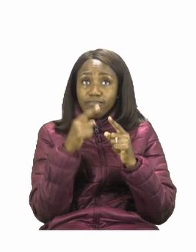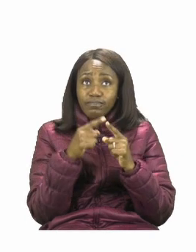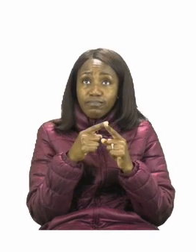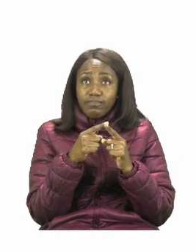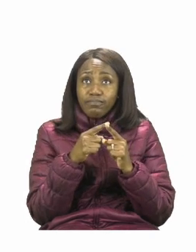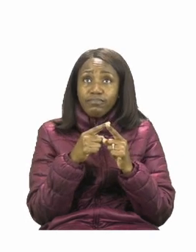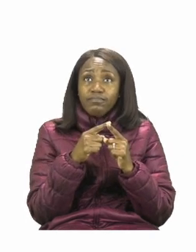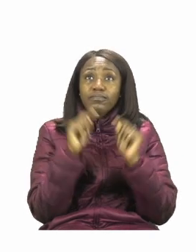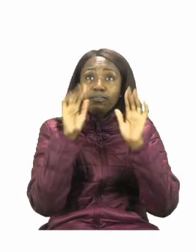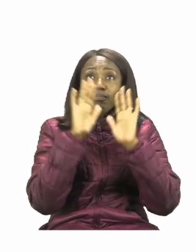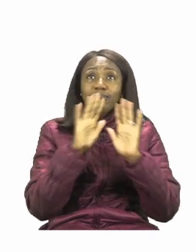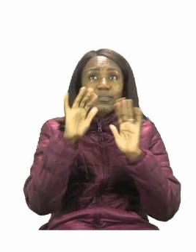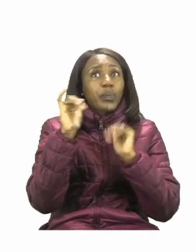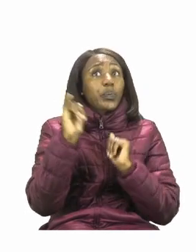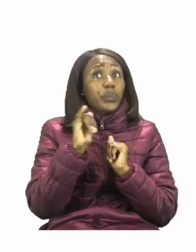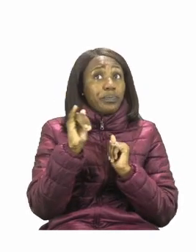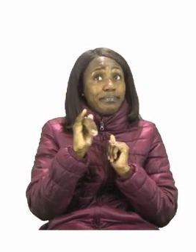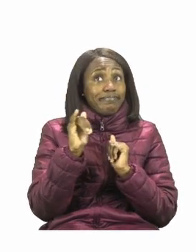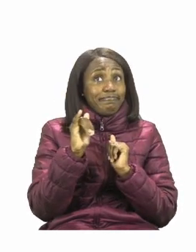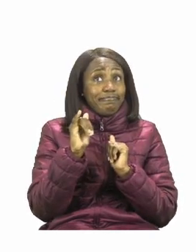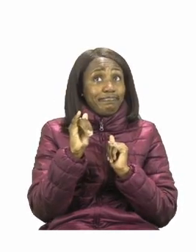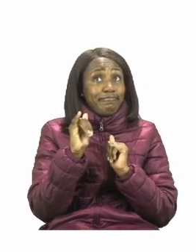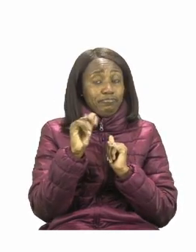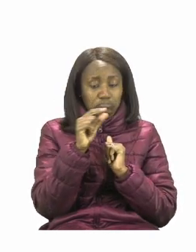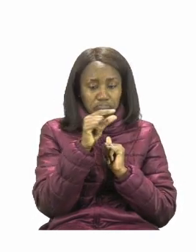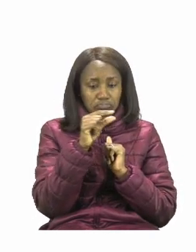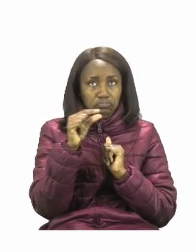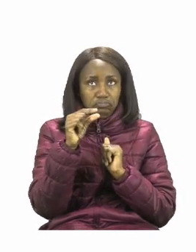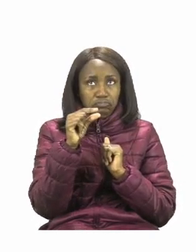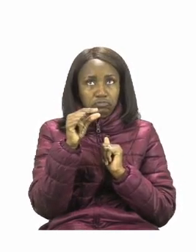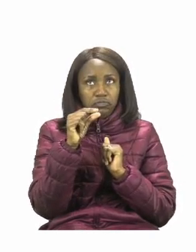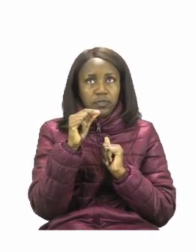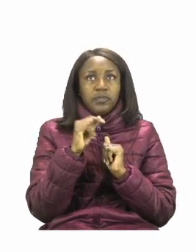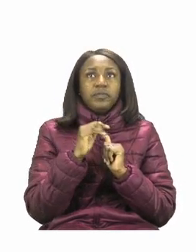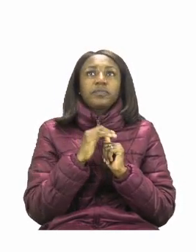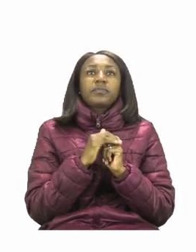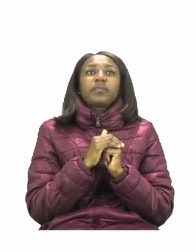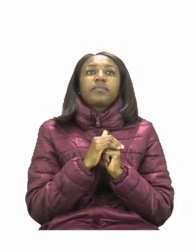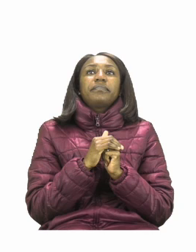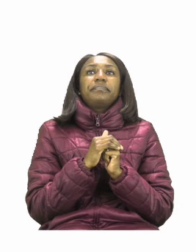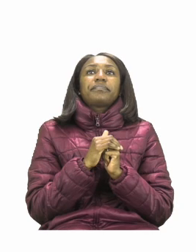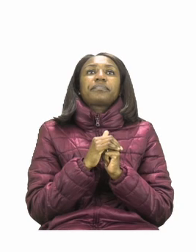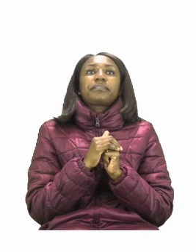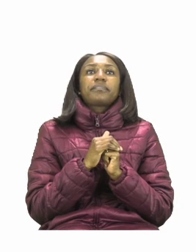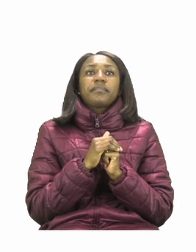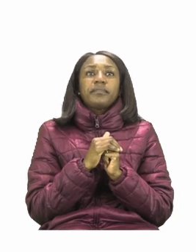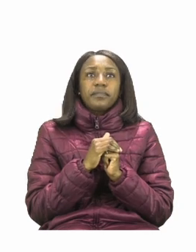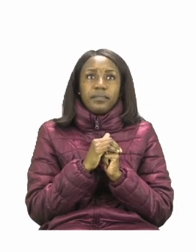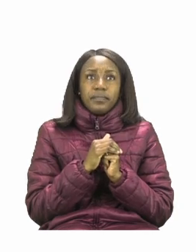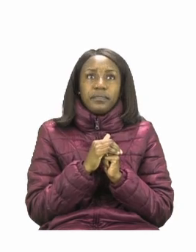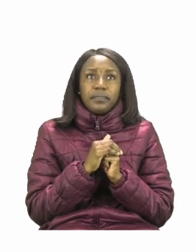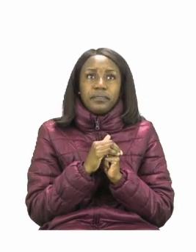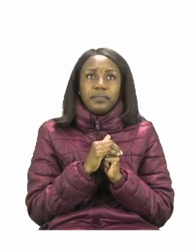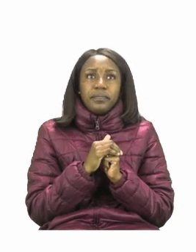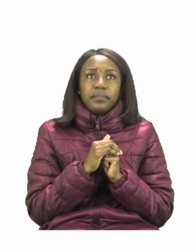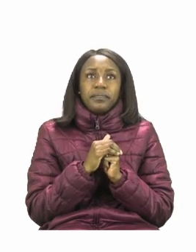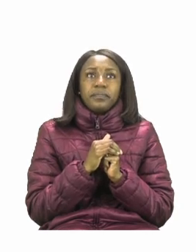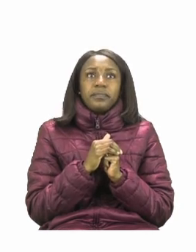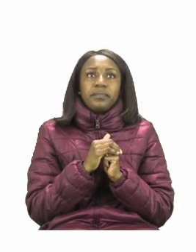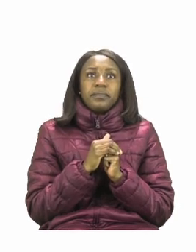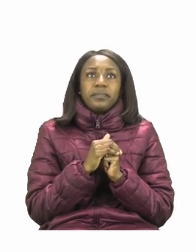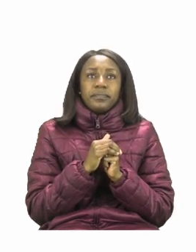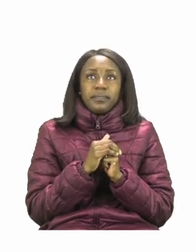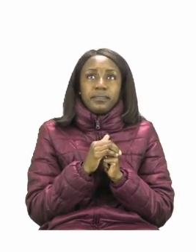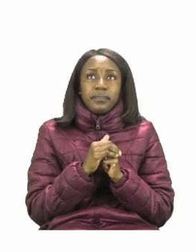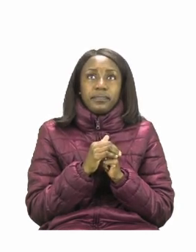those same words again, and each word represents a color. Okay,